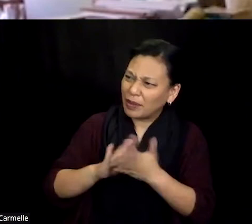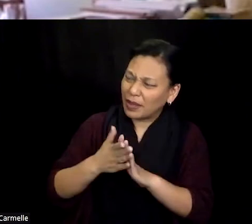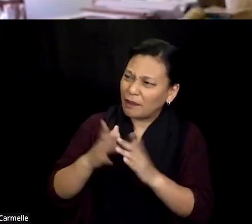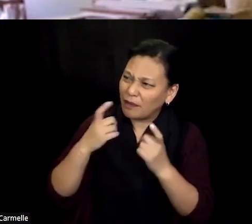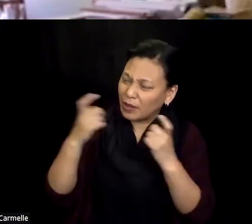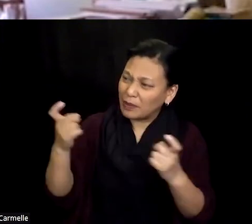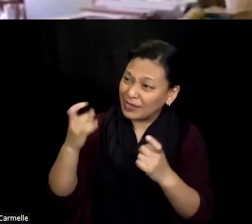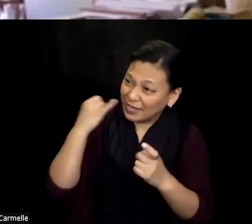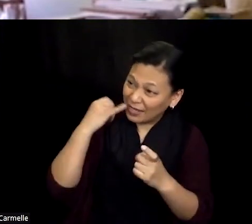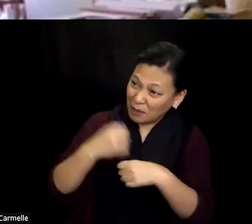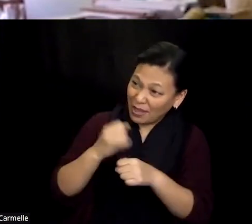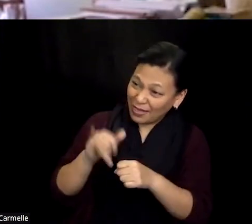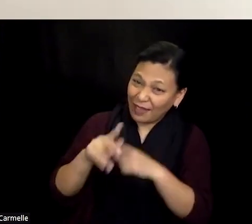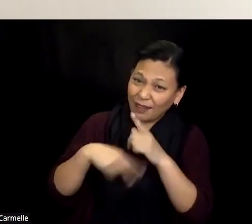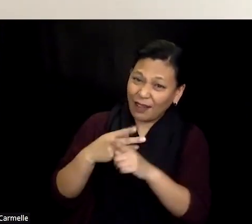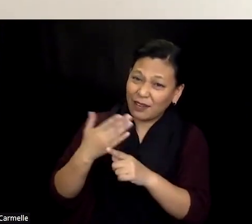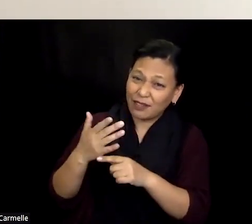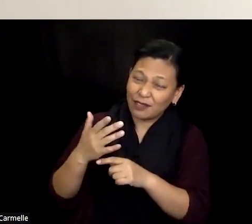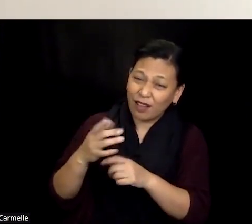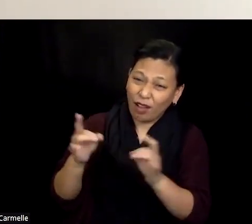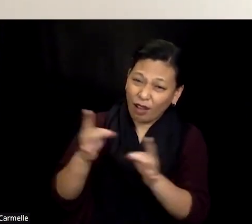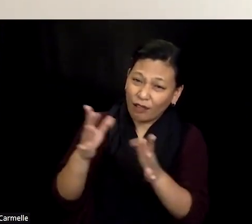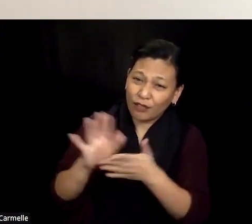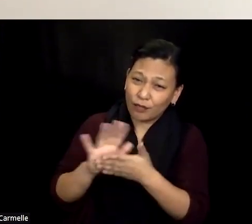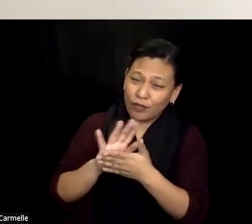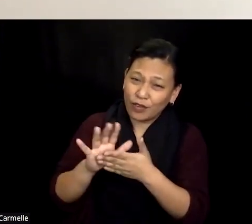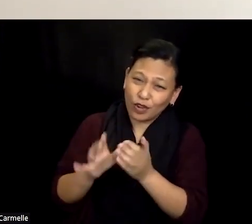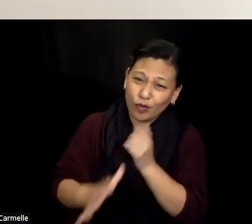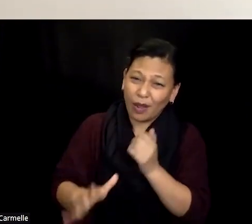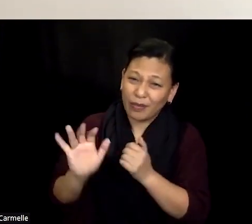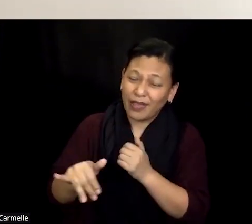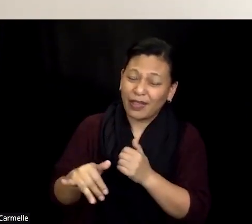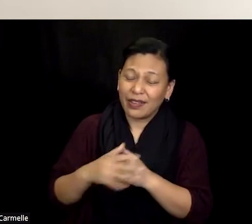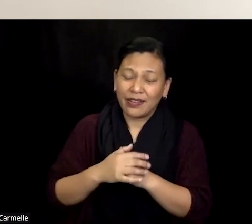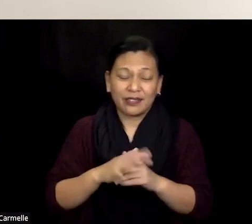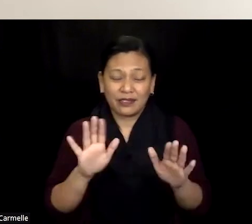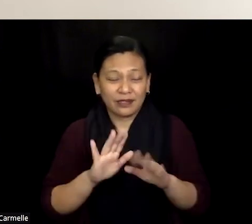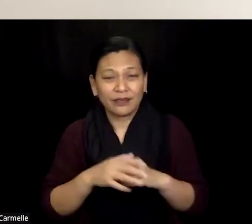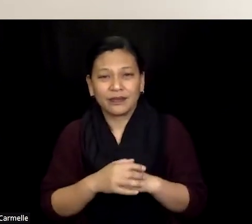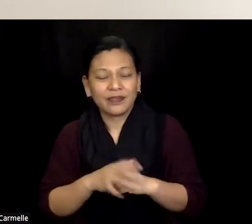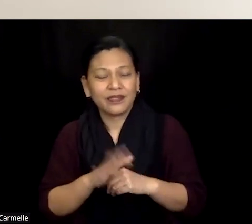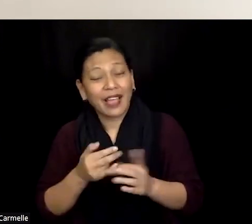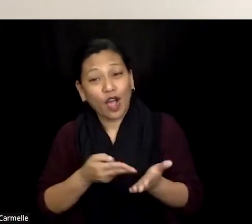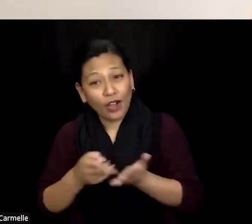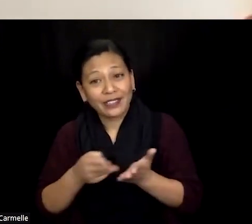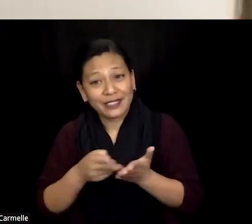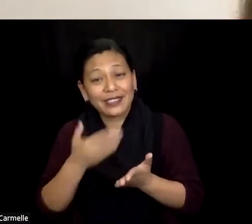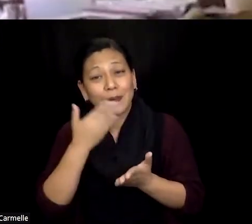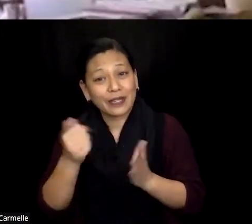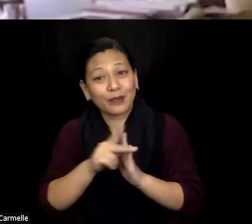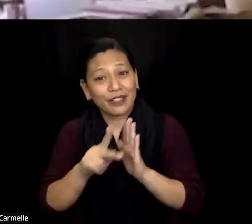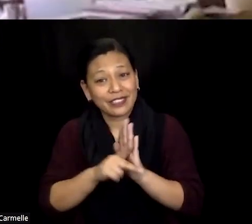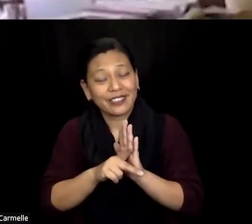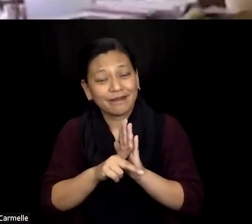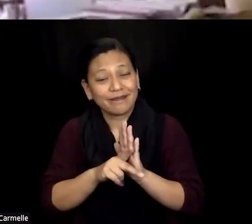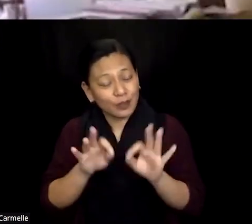making crap like this. And it's not true. Yeah, honesty is the best policy. I learned that from that moment on. Honesty.